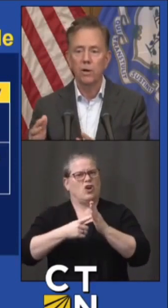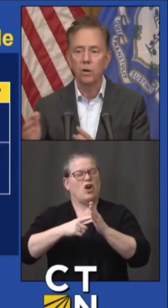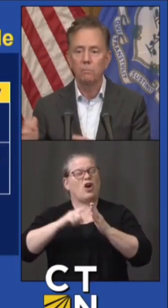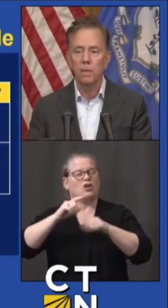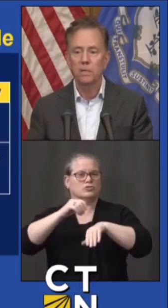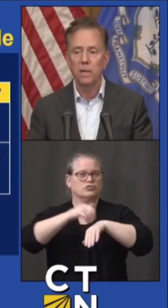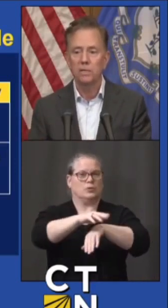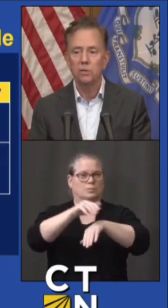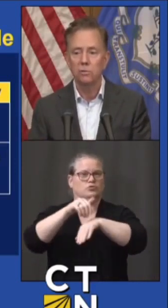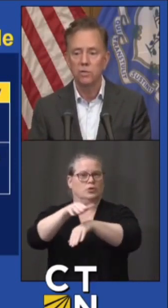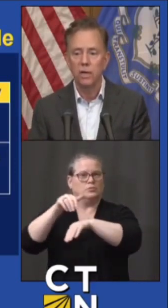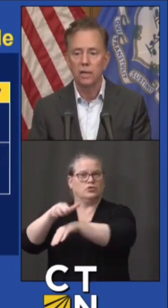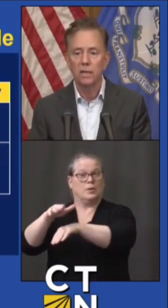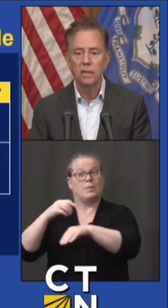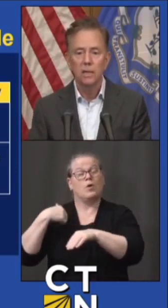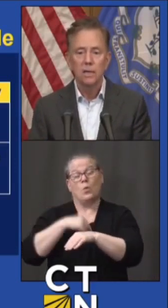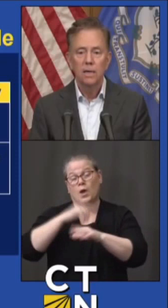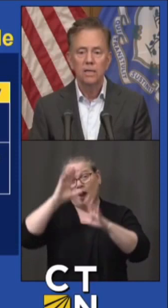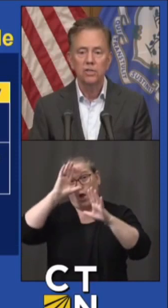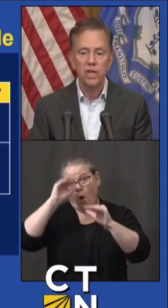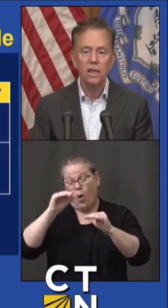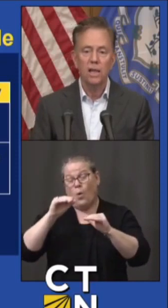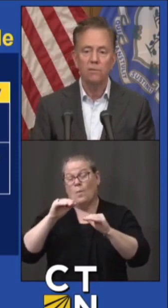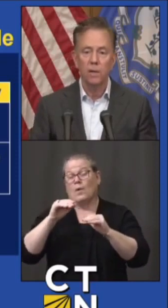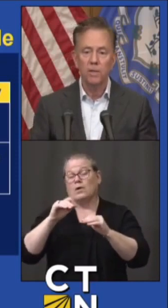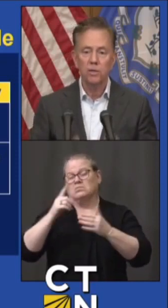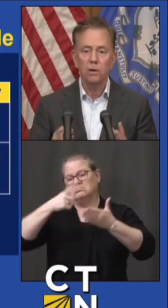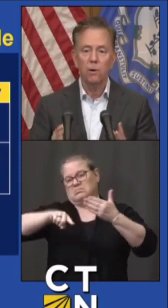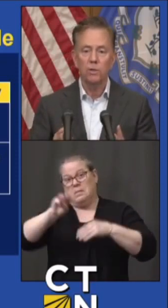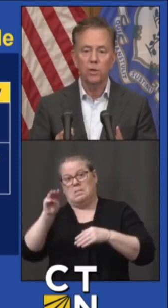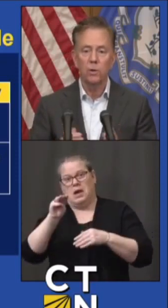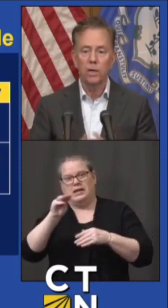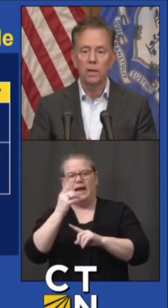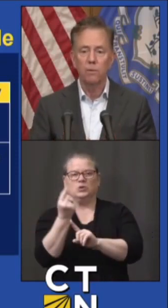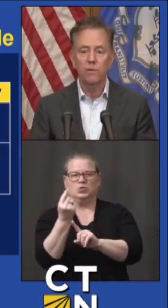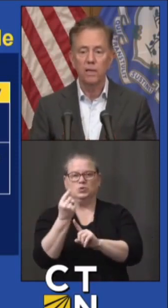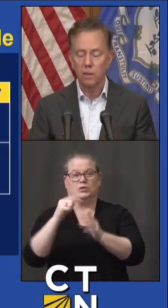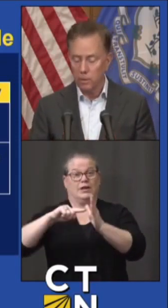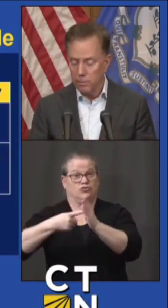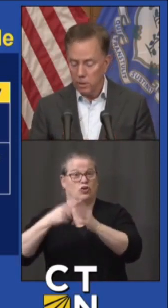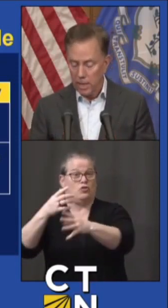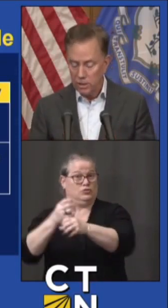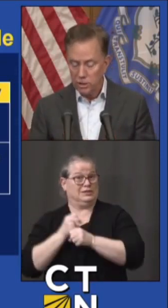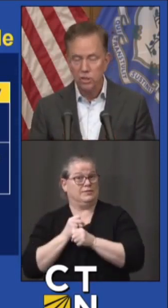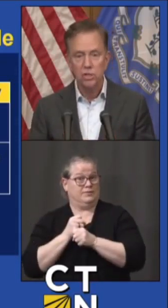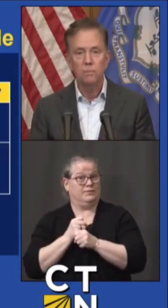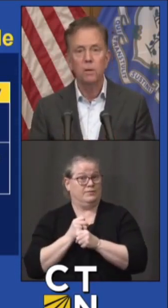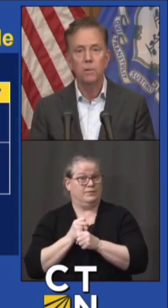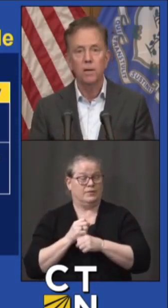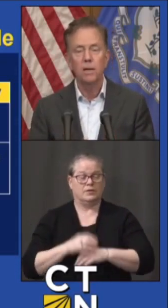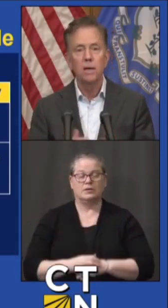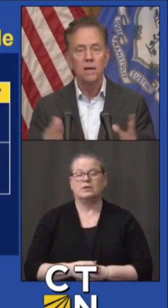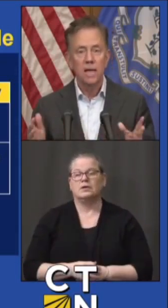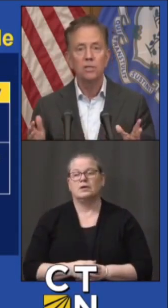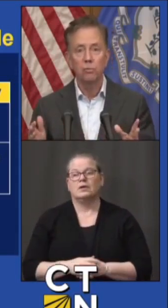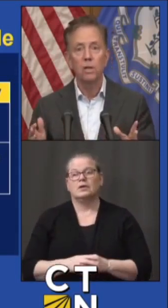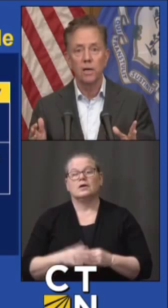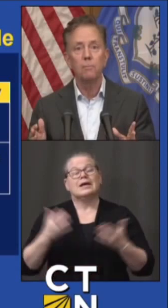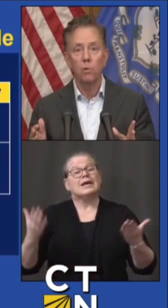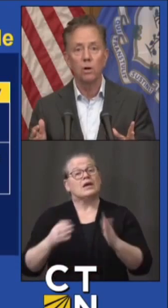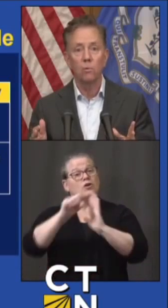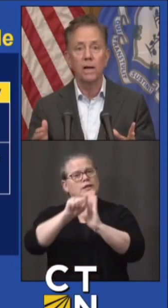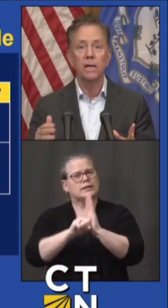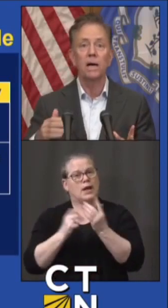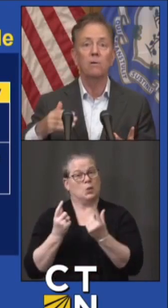We're counting on Monday, Tuesday. In the state level, let me tell you what we're doing. We've got the communications subcommittee. That's